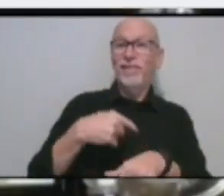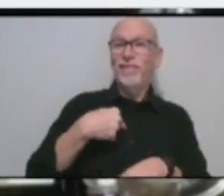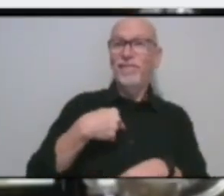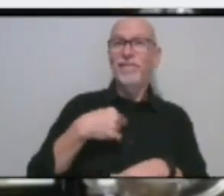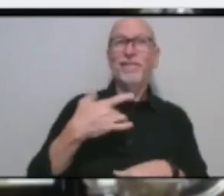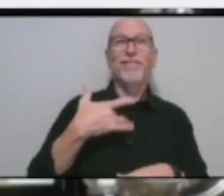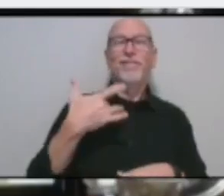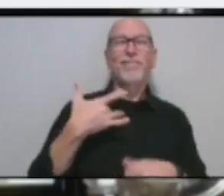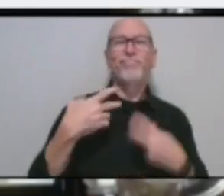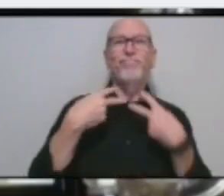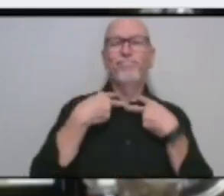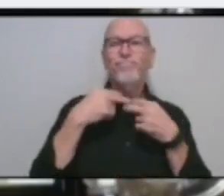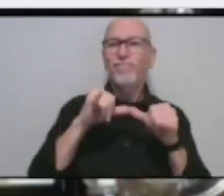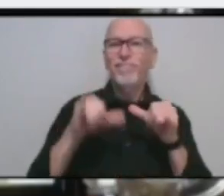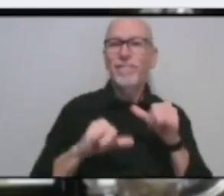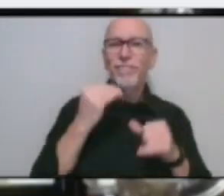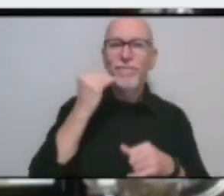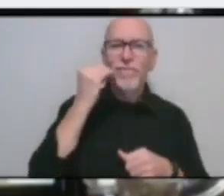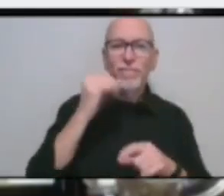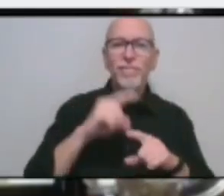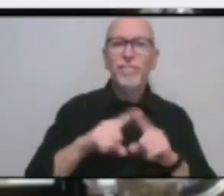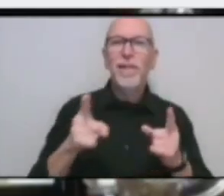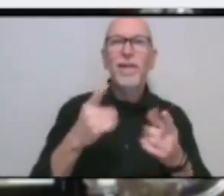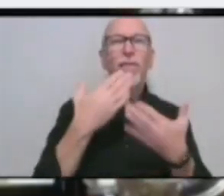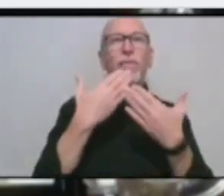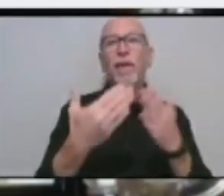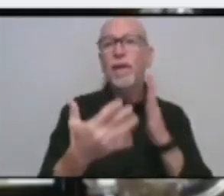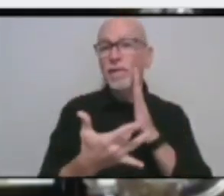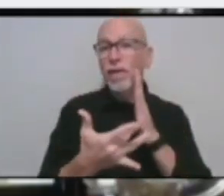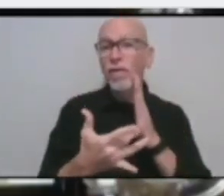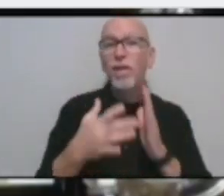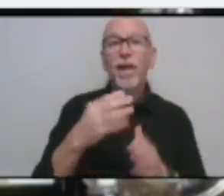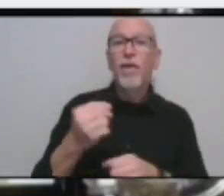but thanks to technology and I guess coffee,